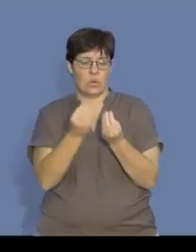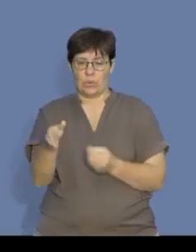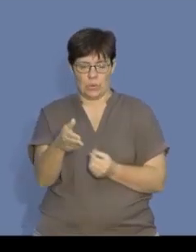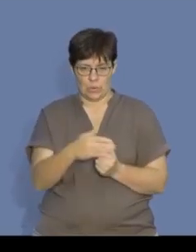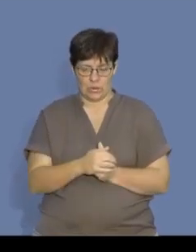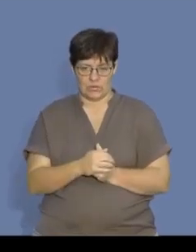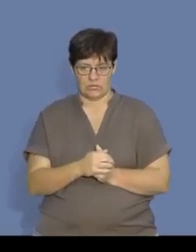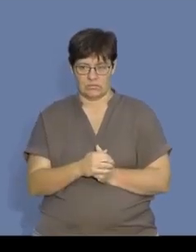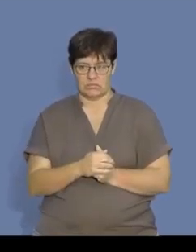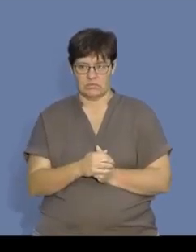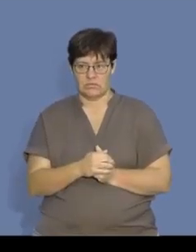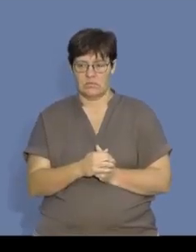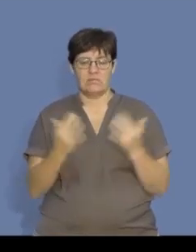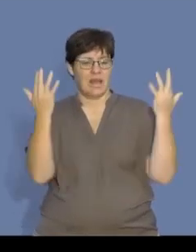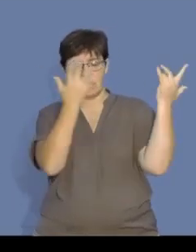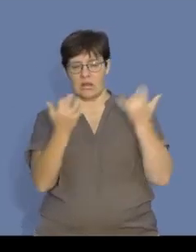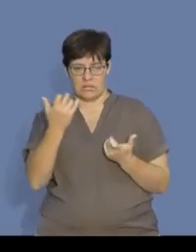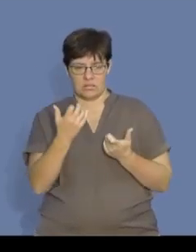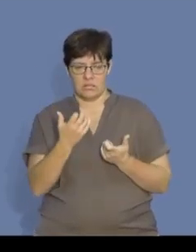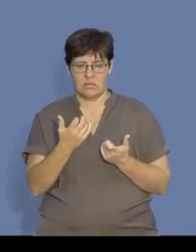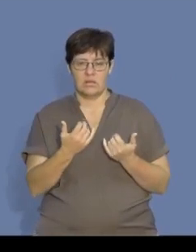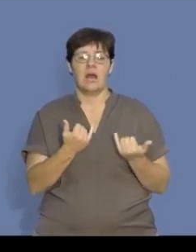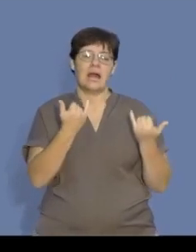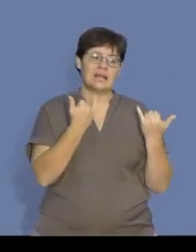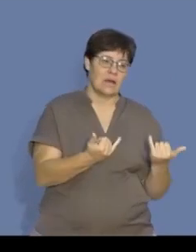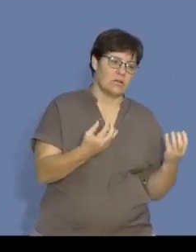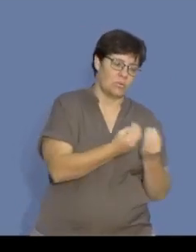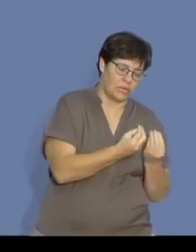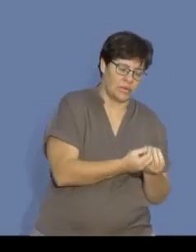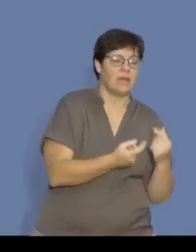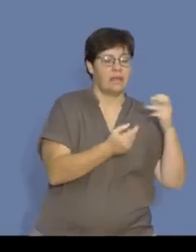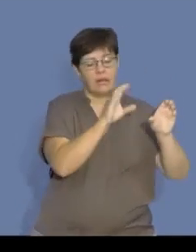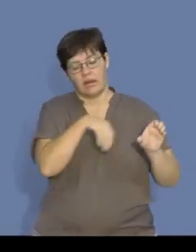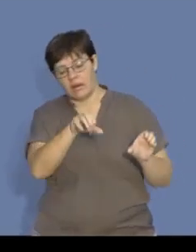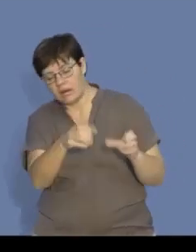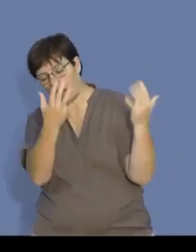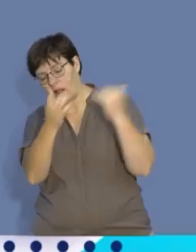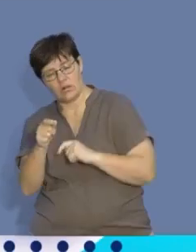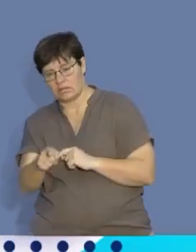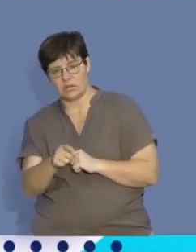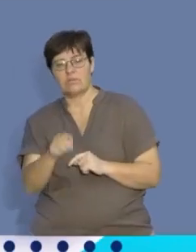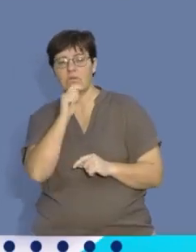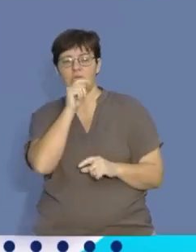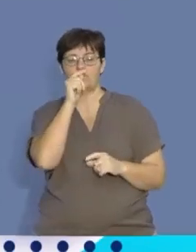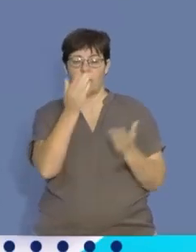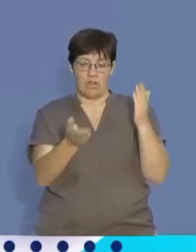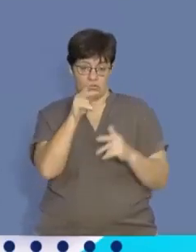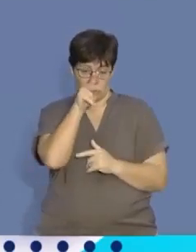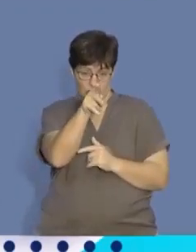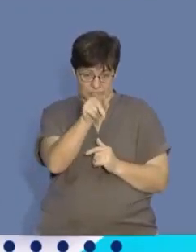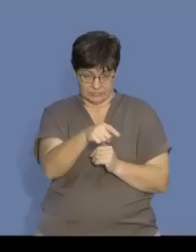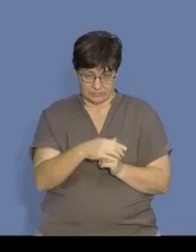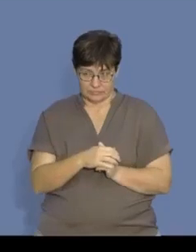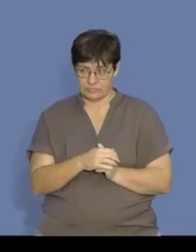without stock. So I'm not calculating my current assets with stock and without stock. I'm using the